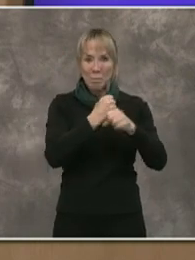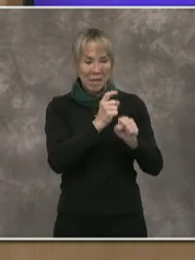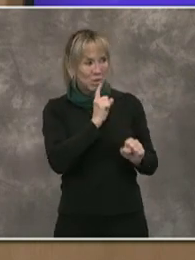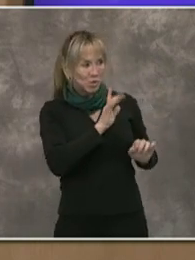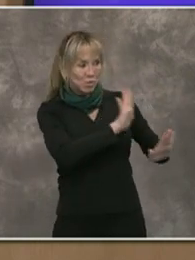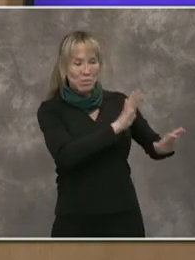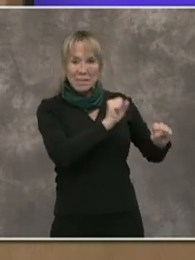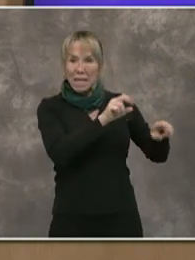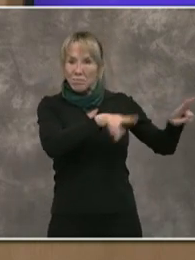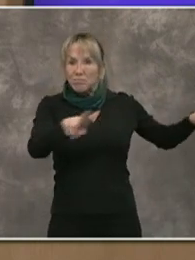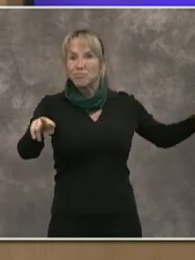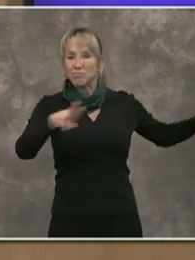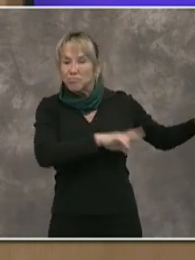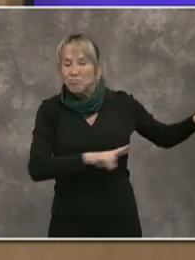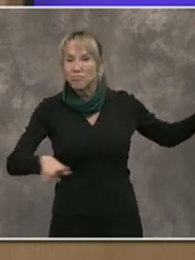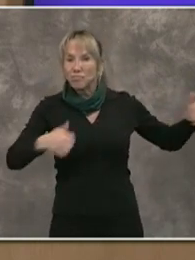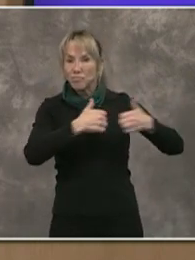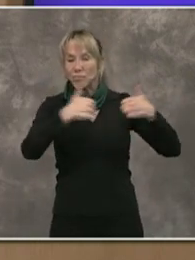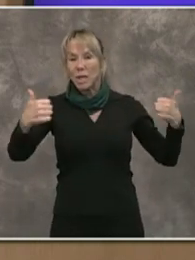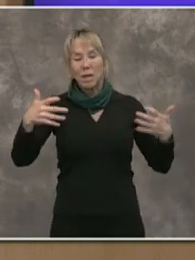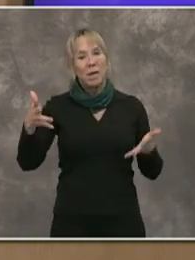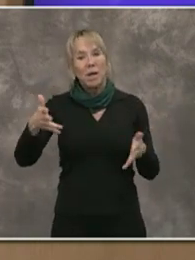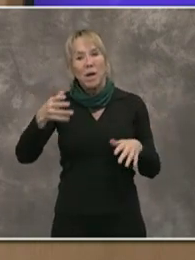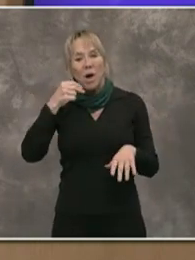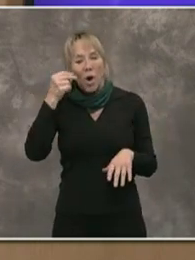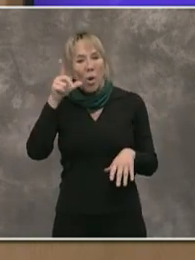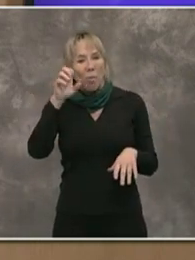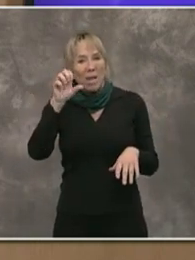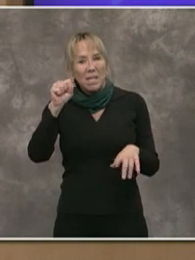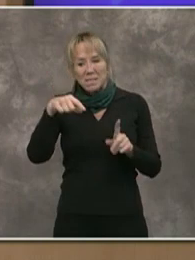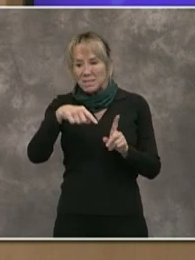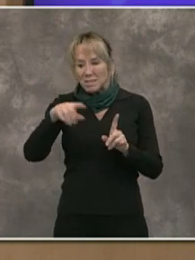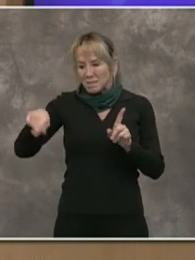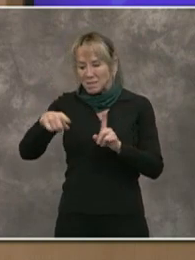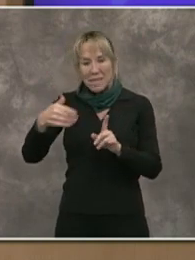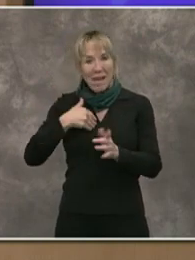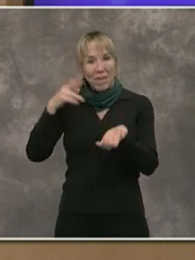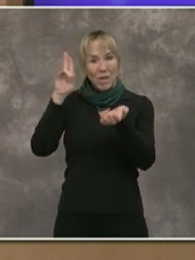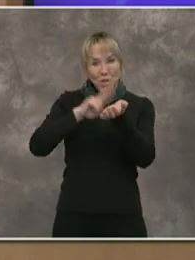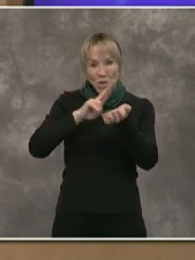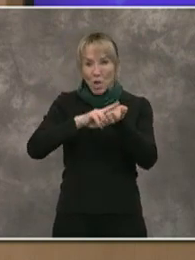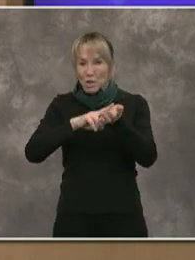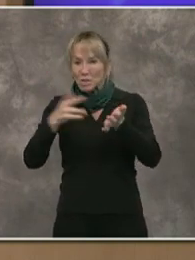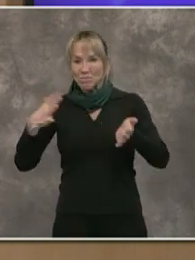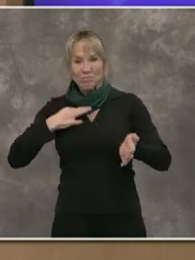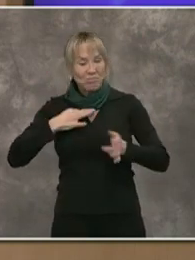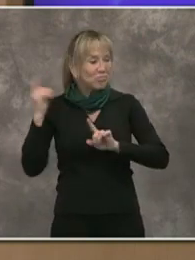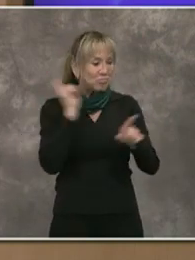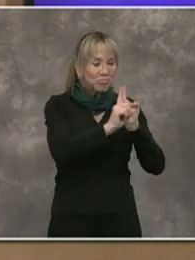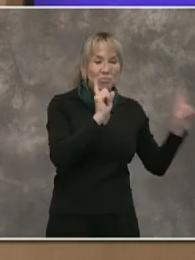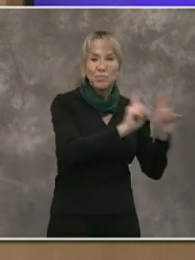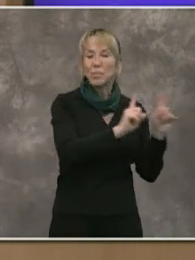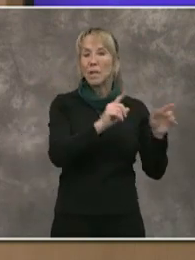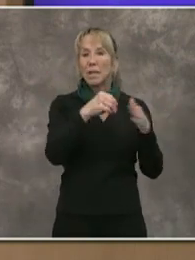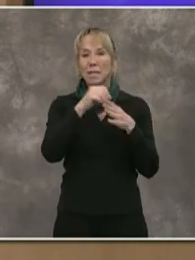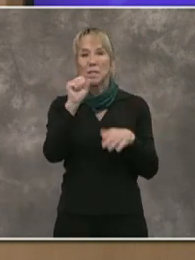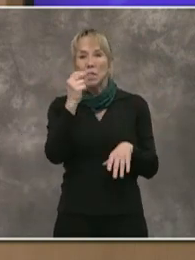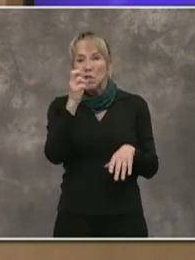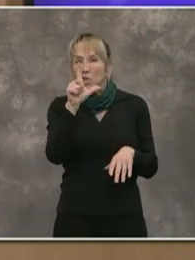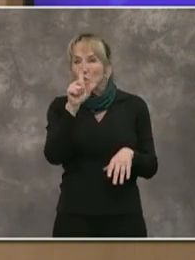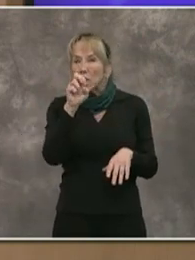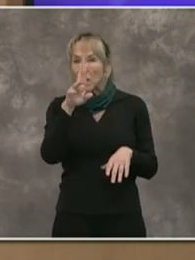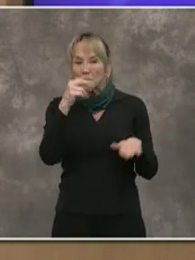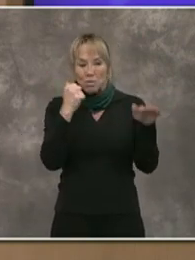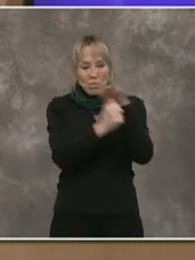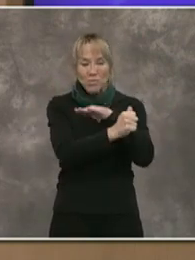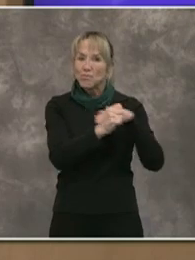there, the speed of public health nurses and homeless outreach teams, the speed of those in shelters, the speed of all of that, that there